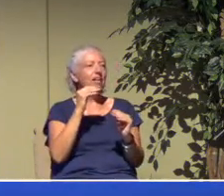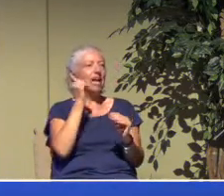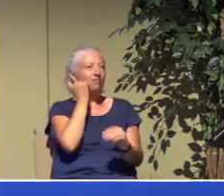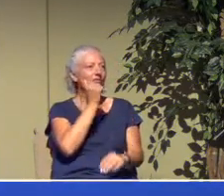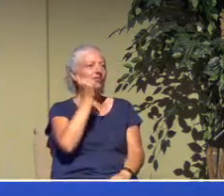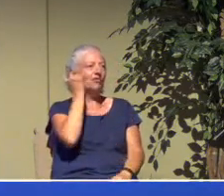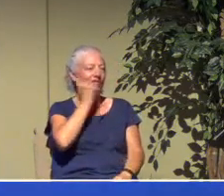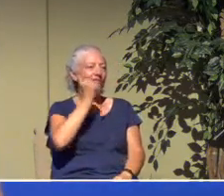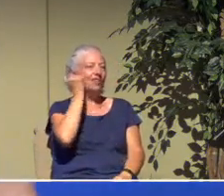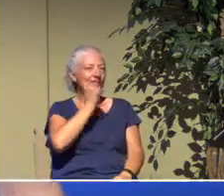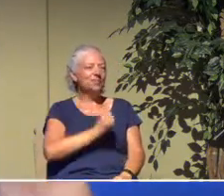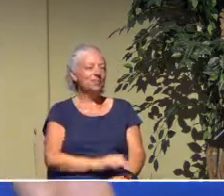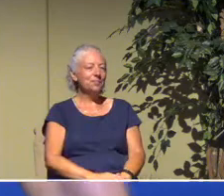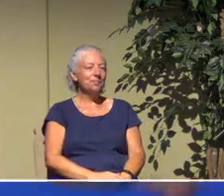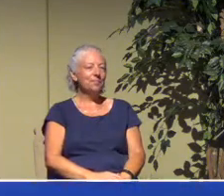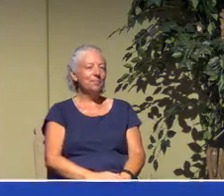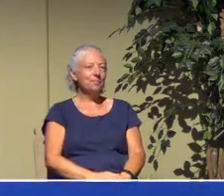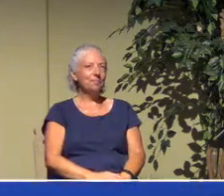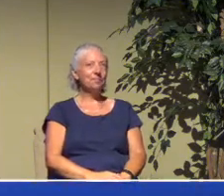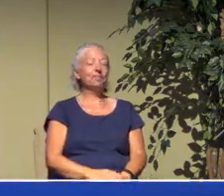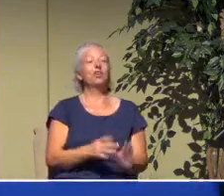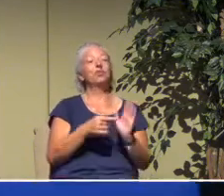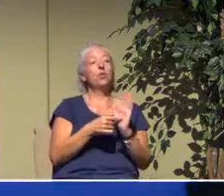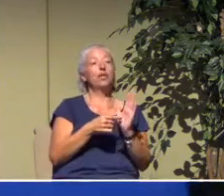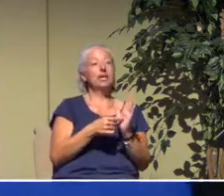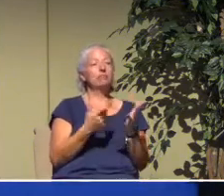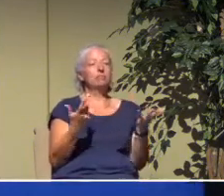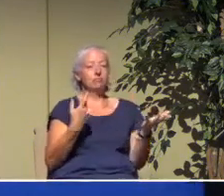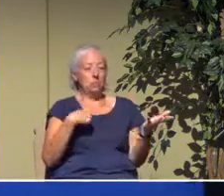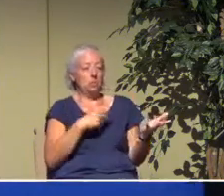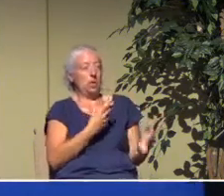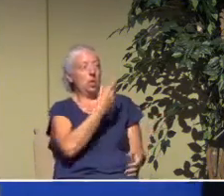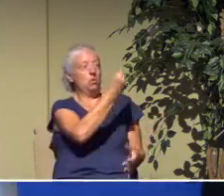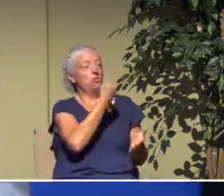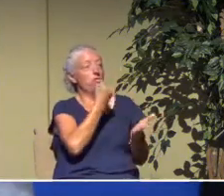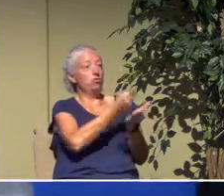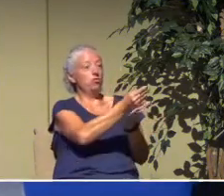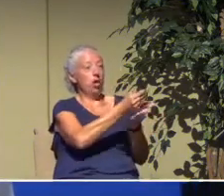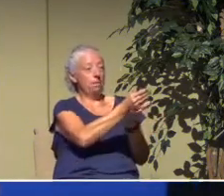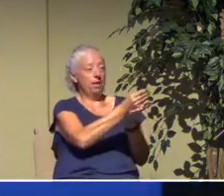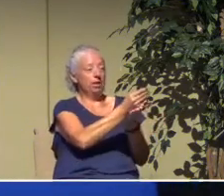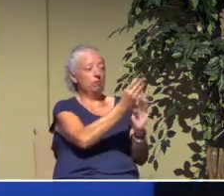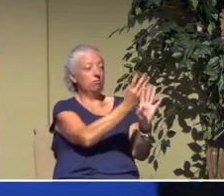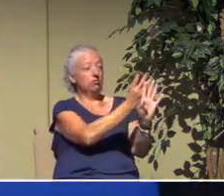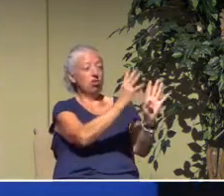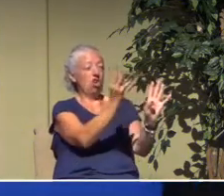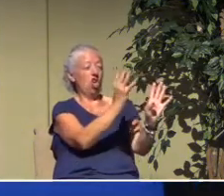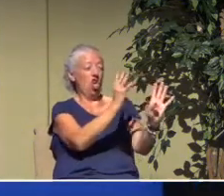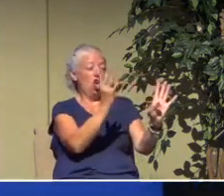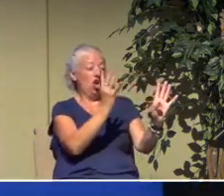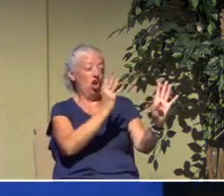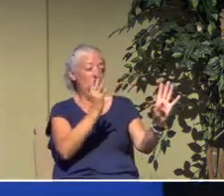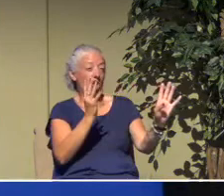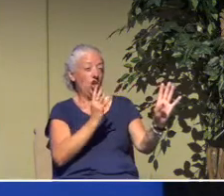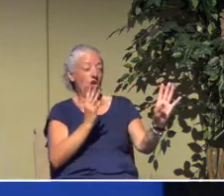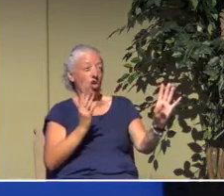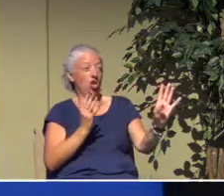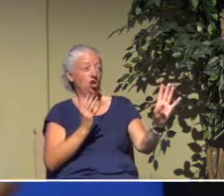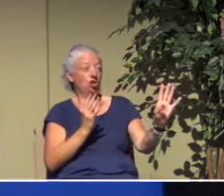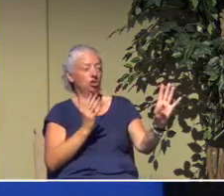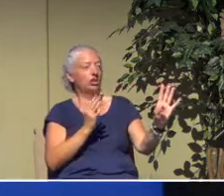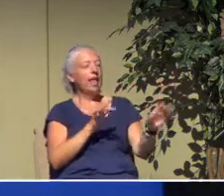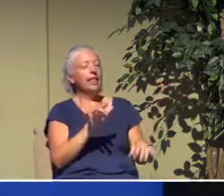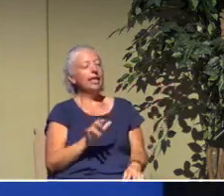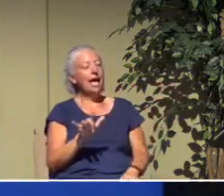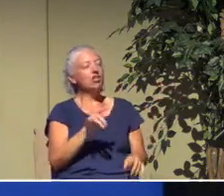example, you are at a grocery store and you're standing in a long line and you see this sign on the cashier